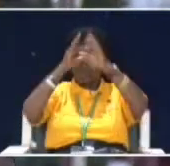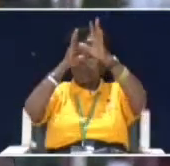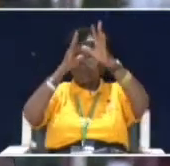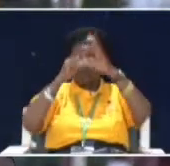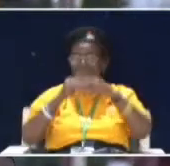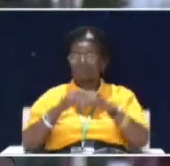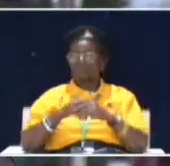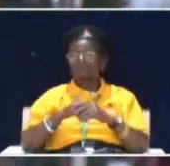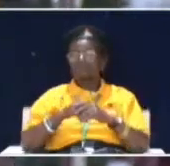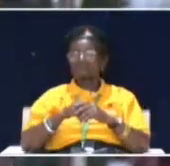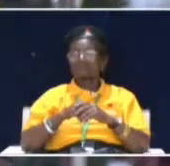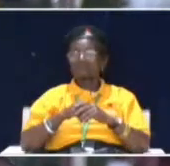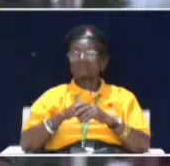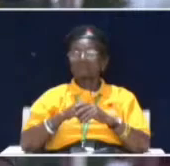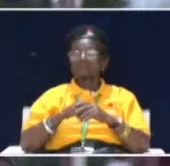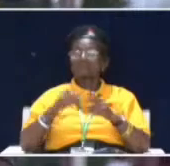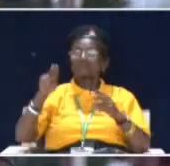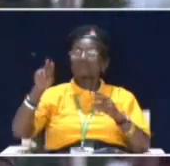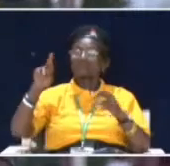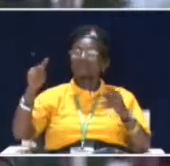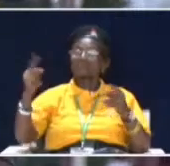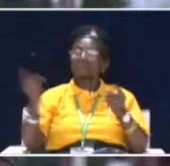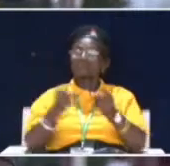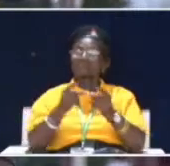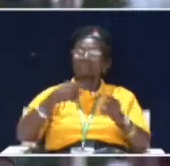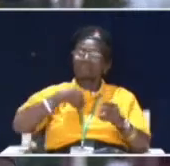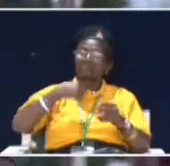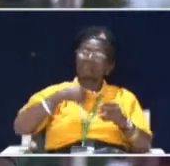Father, reposition me.